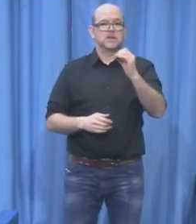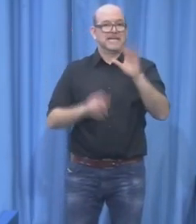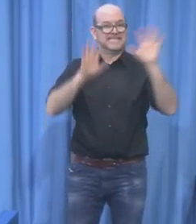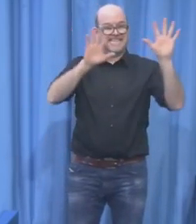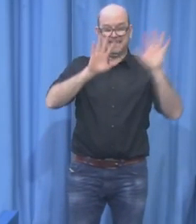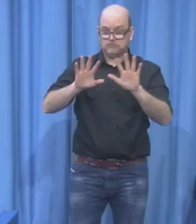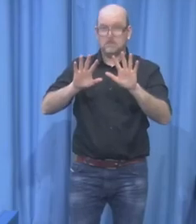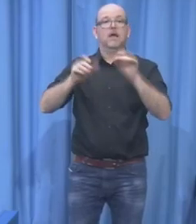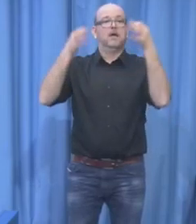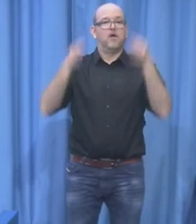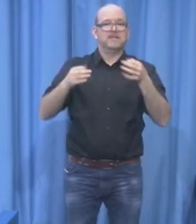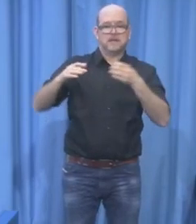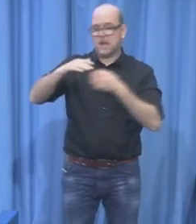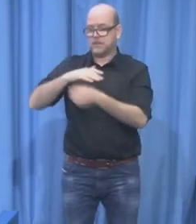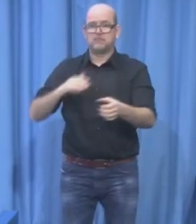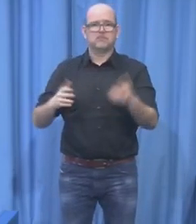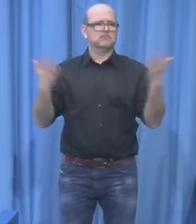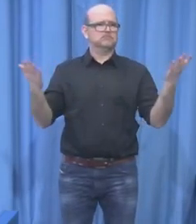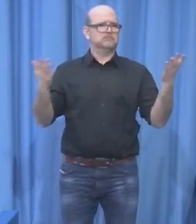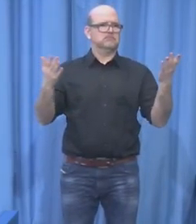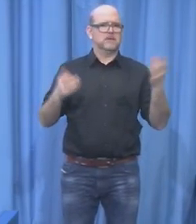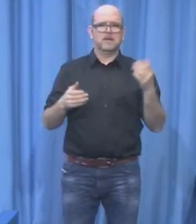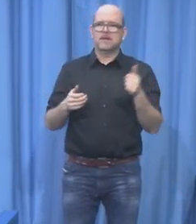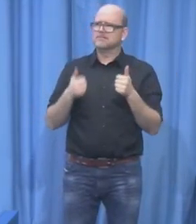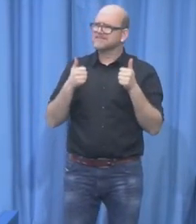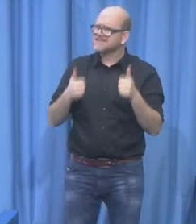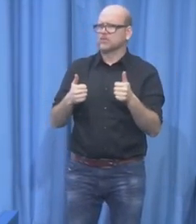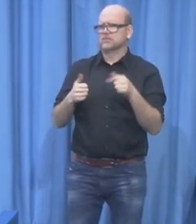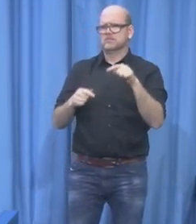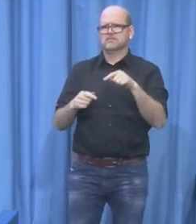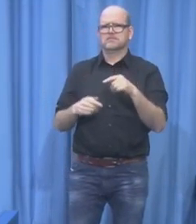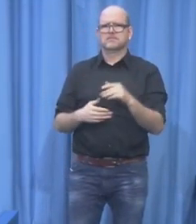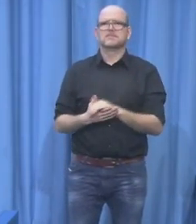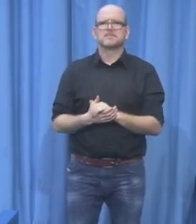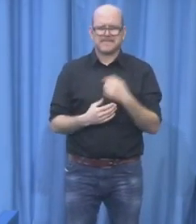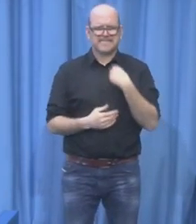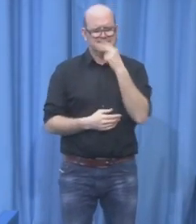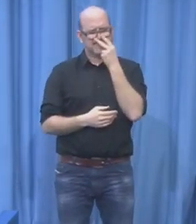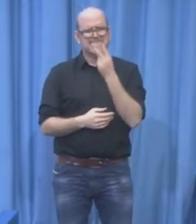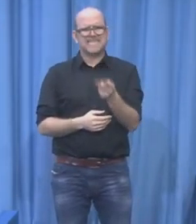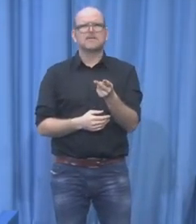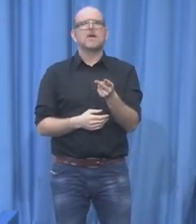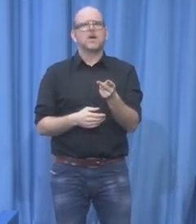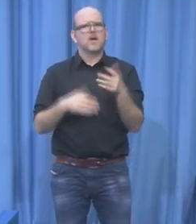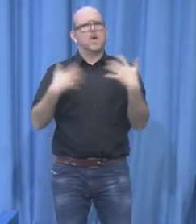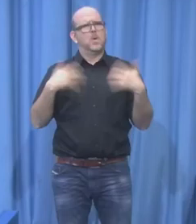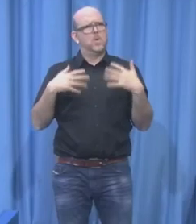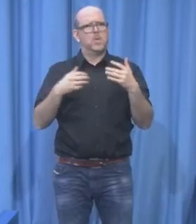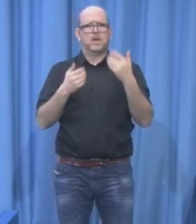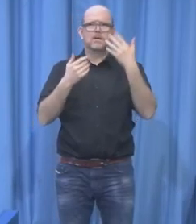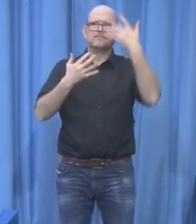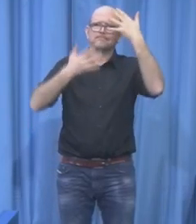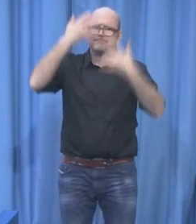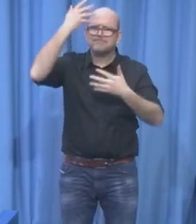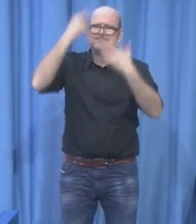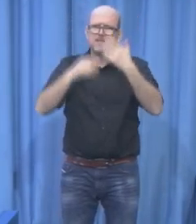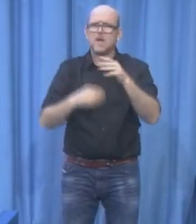dropped out. So though I think those figures demonstrate the success of the project, what it's about.